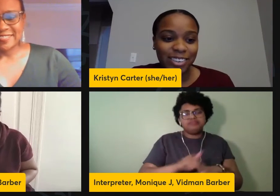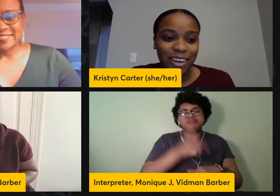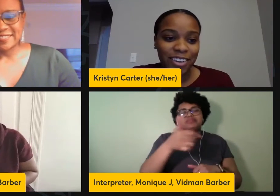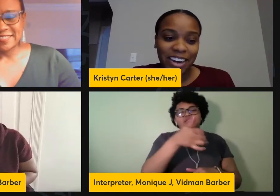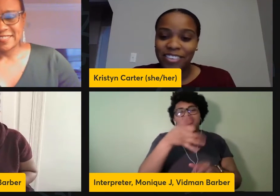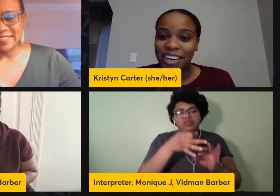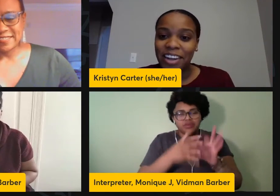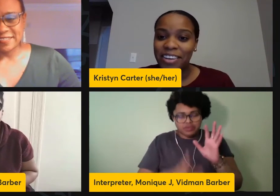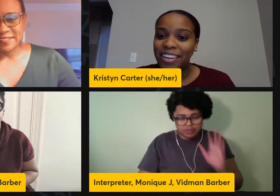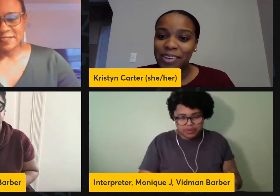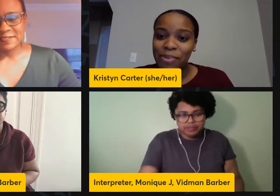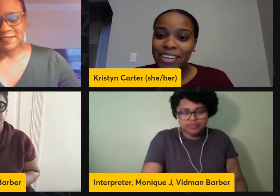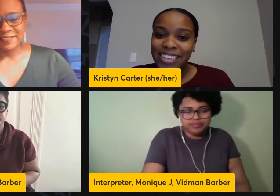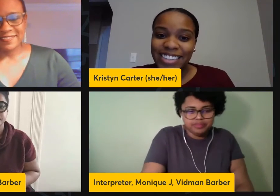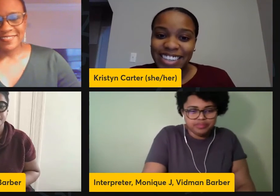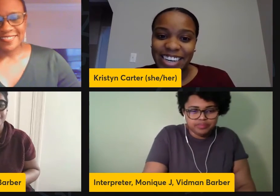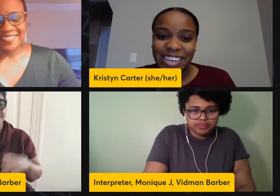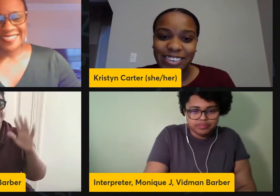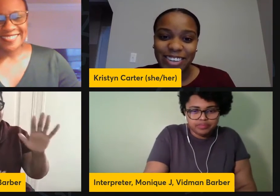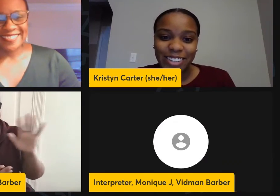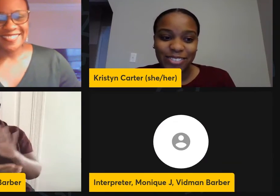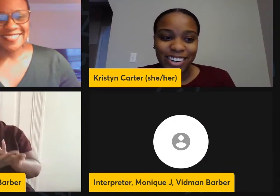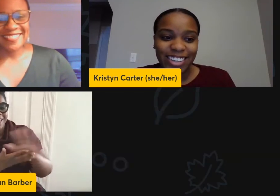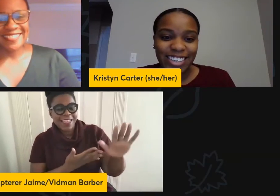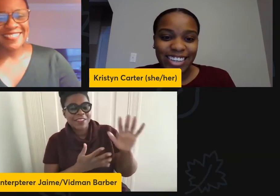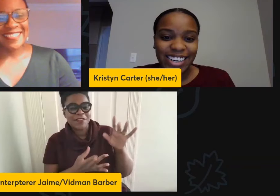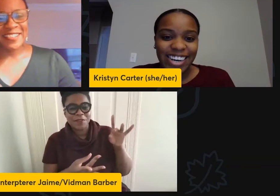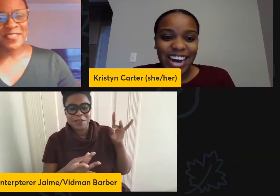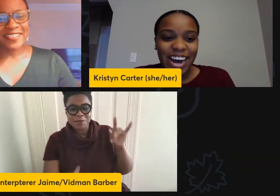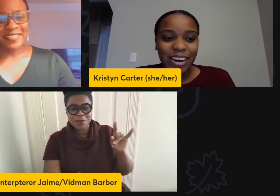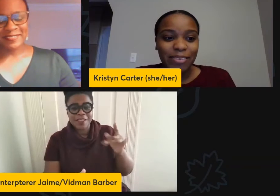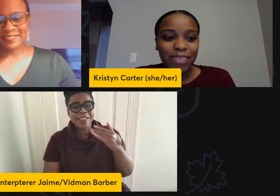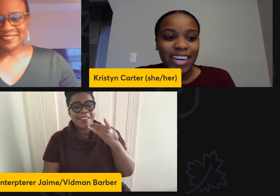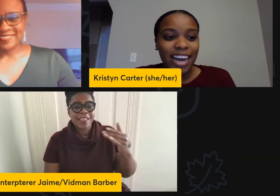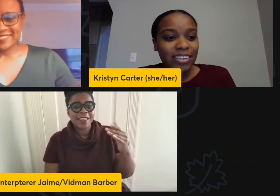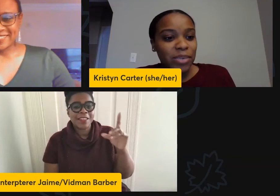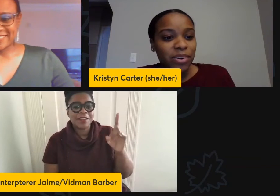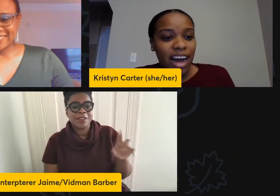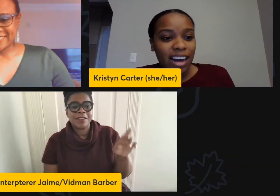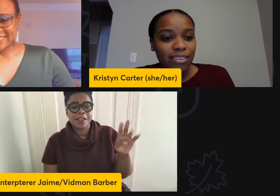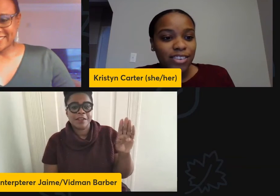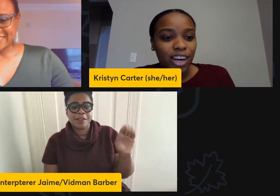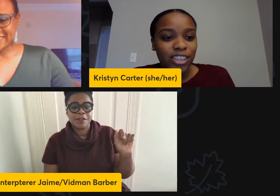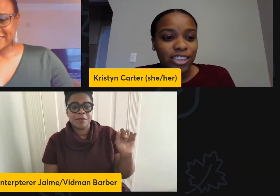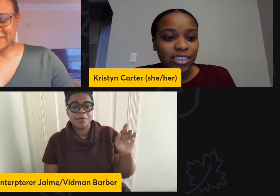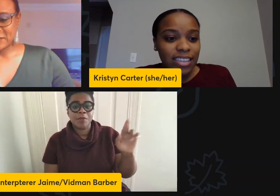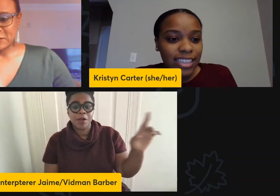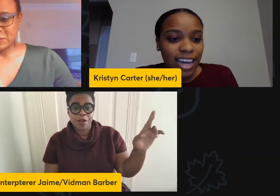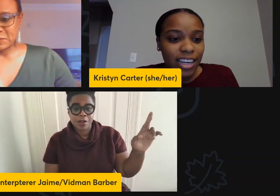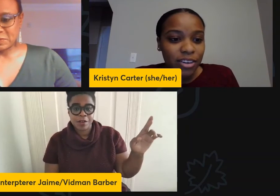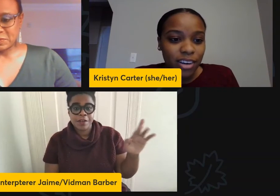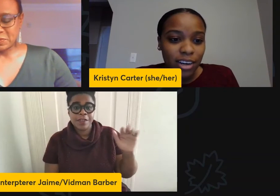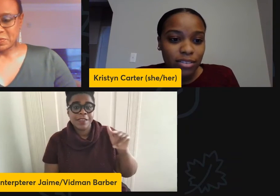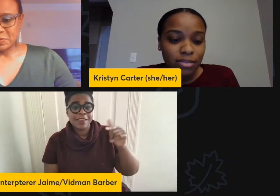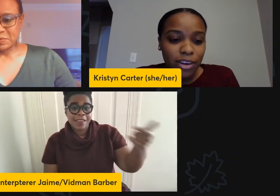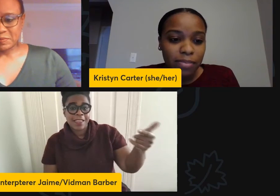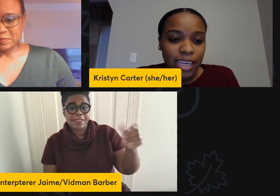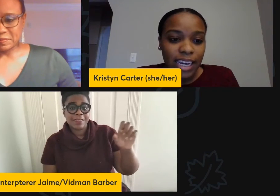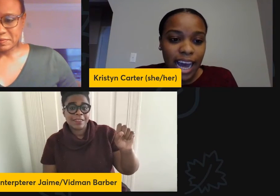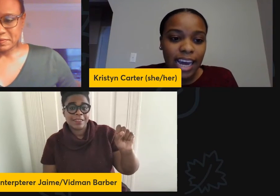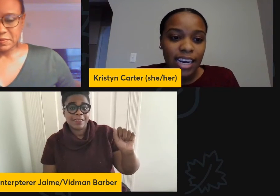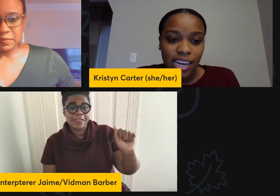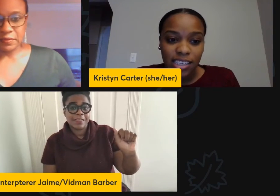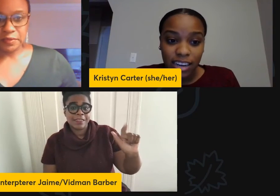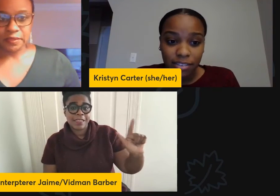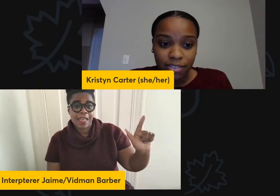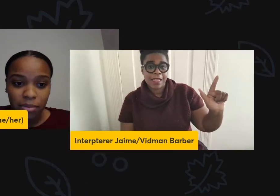Fantastic answer, very elegantly put. Thank you, Dr. Barr. Next, we will have Dr. Sally O'Connell from